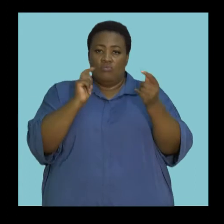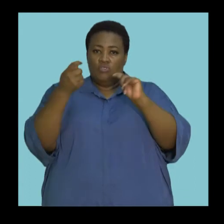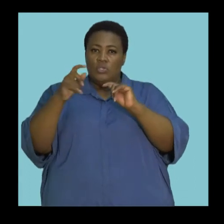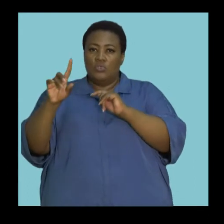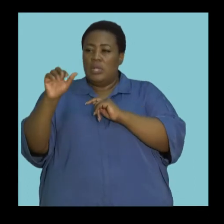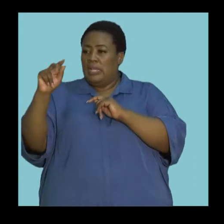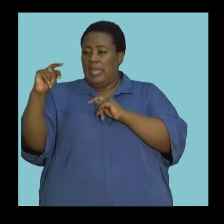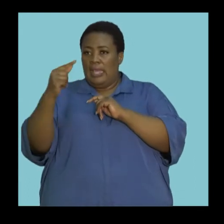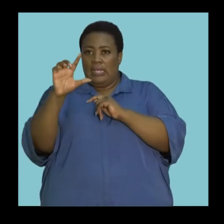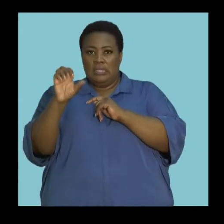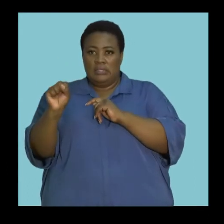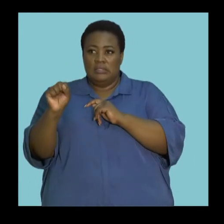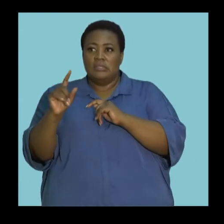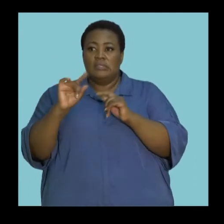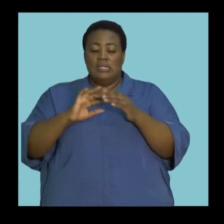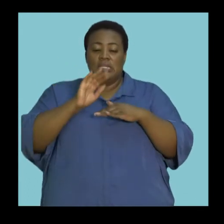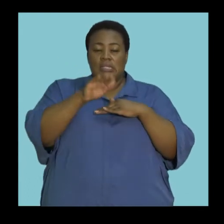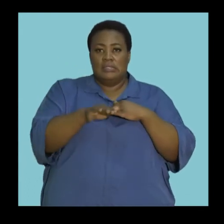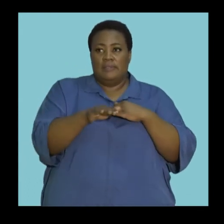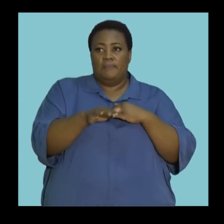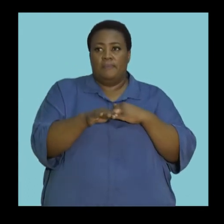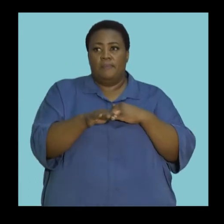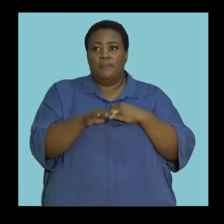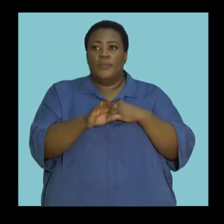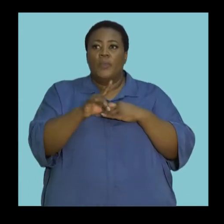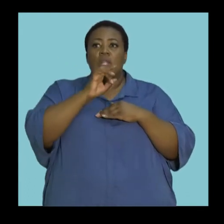angles. The next step is to